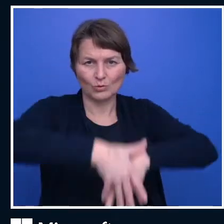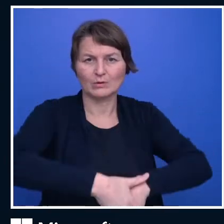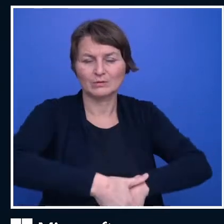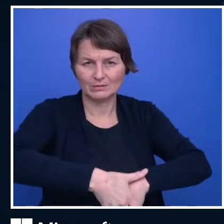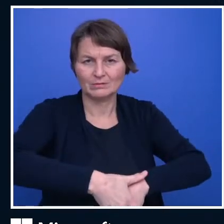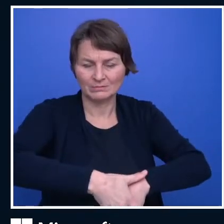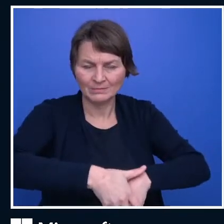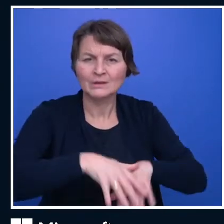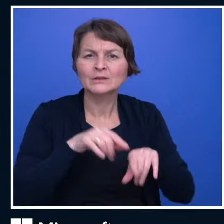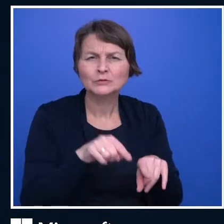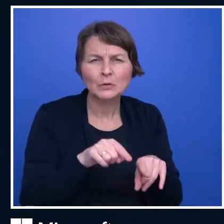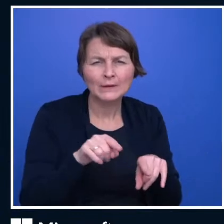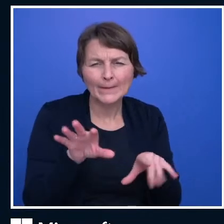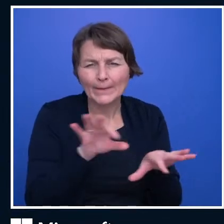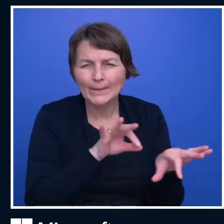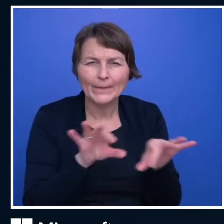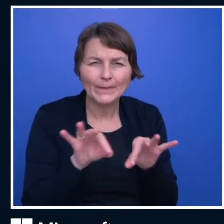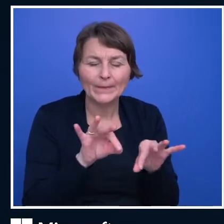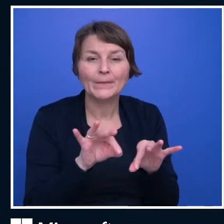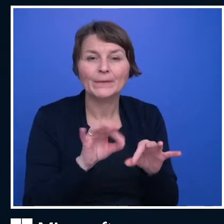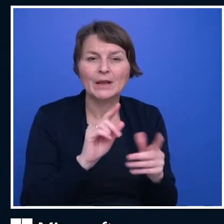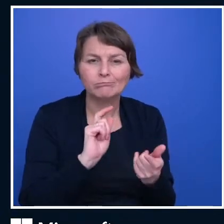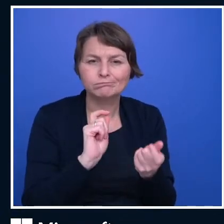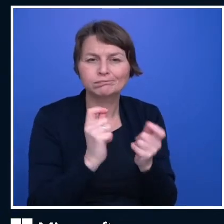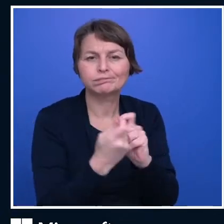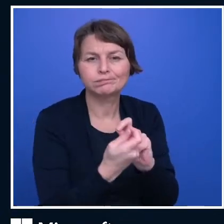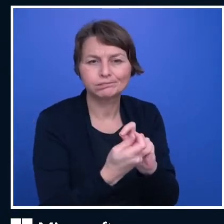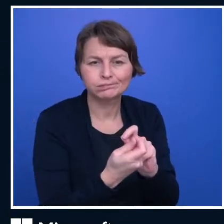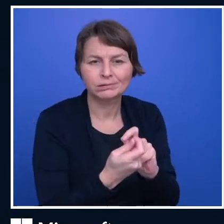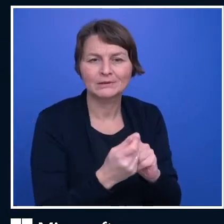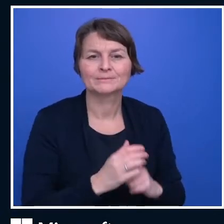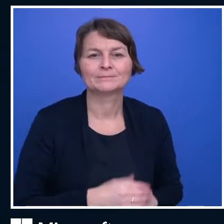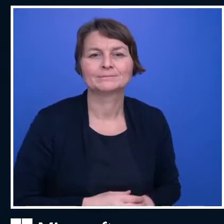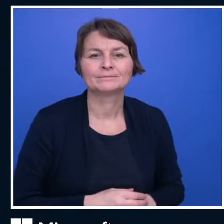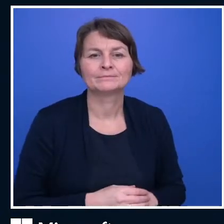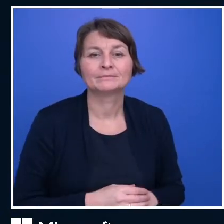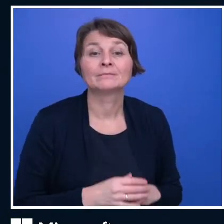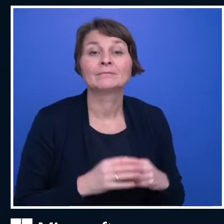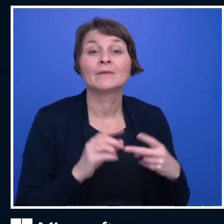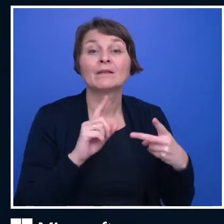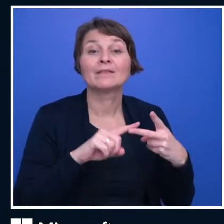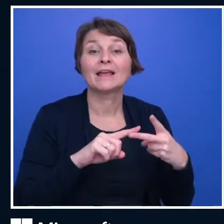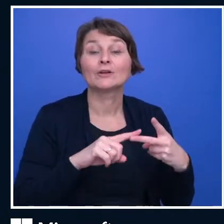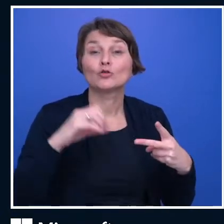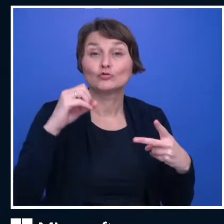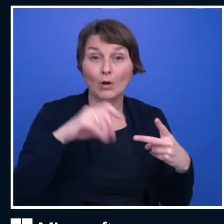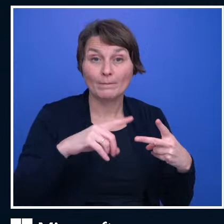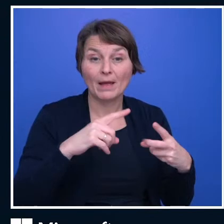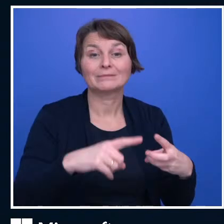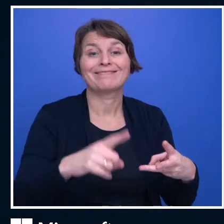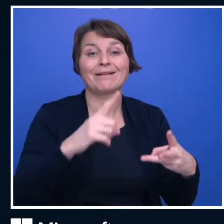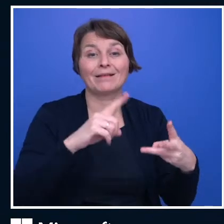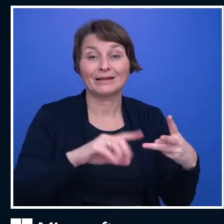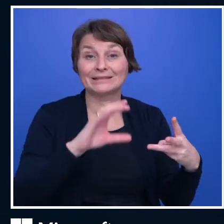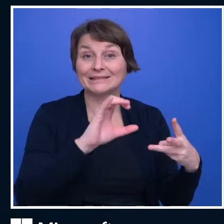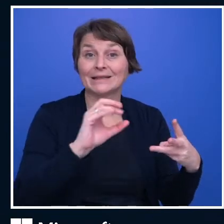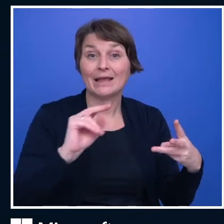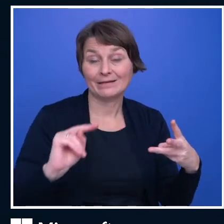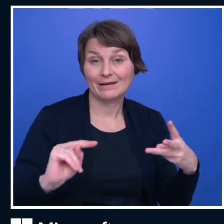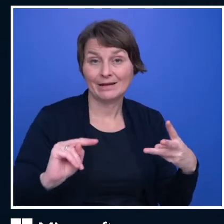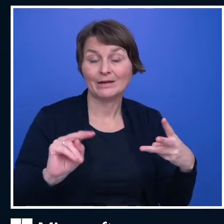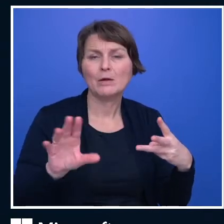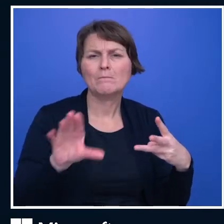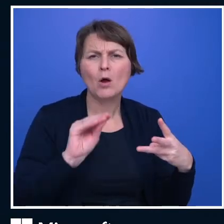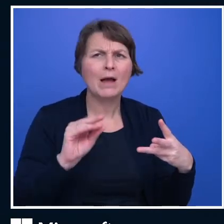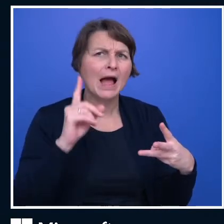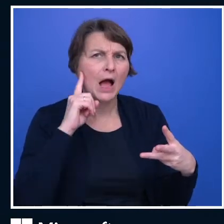overfitting. Then we'll be trying out the CNN model and see how we're able to recognize sounds with the CNN model.